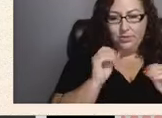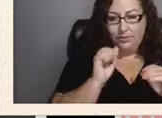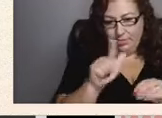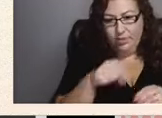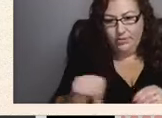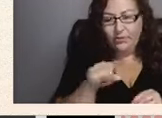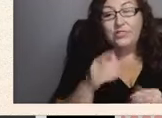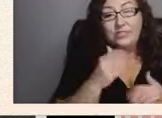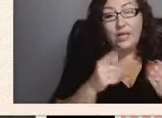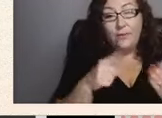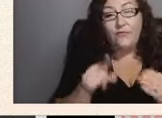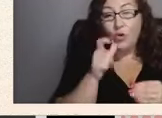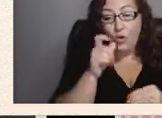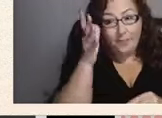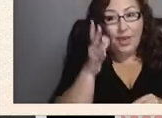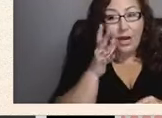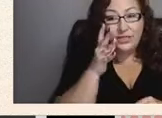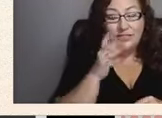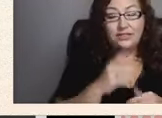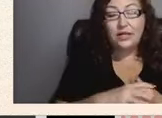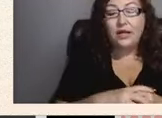of you who are parents,